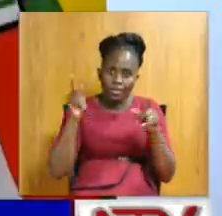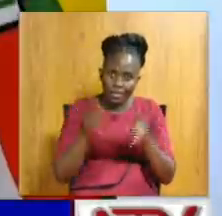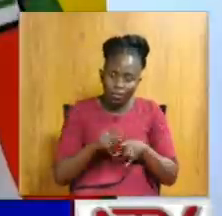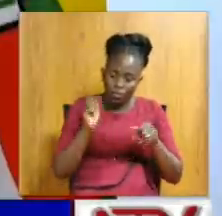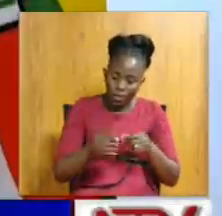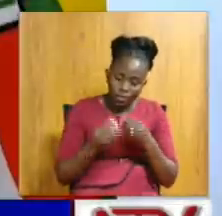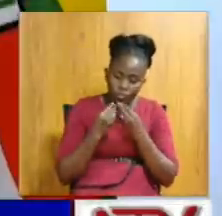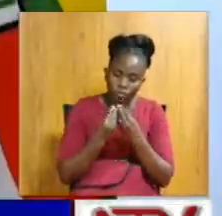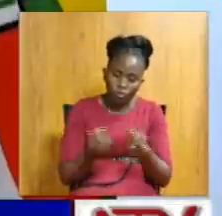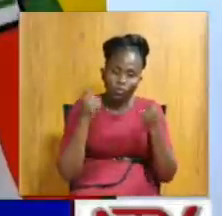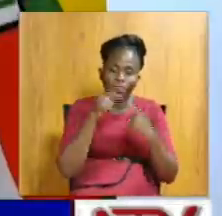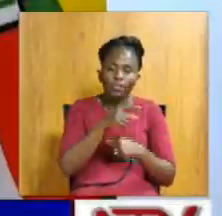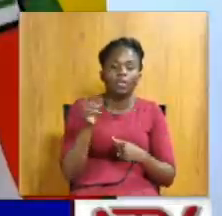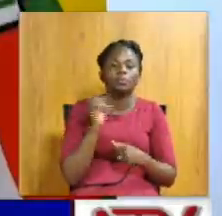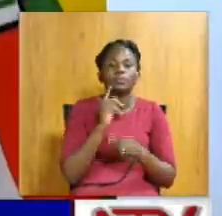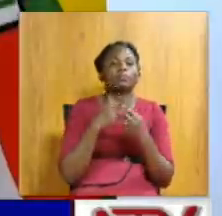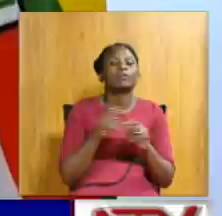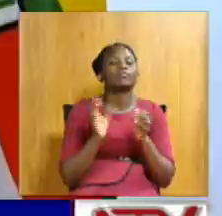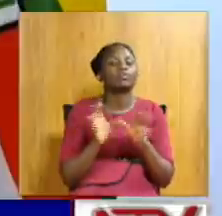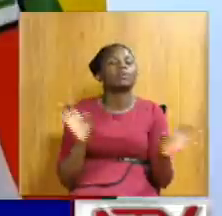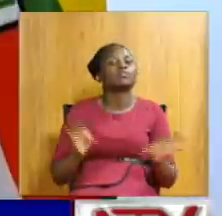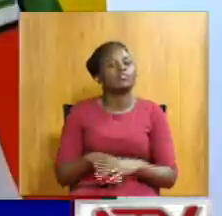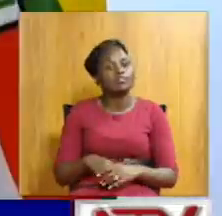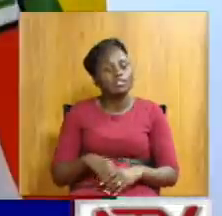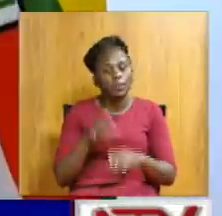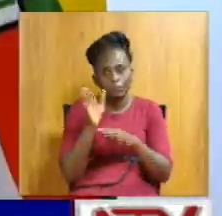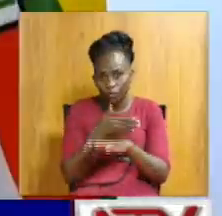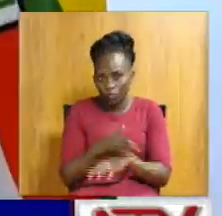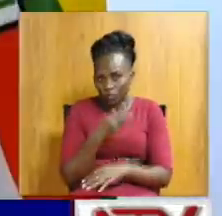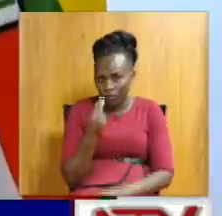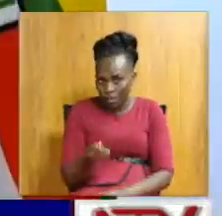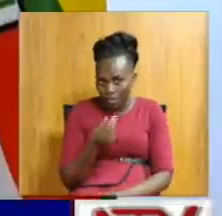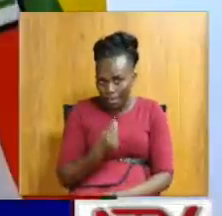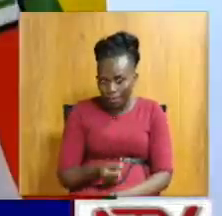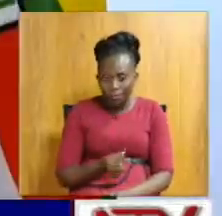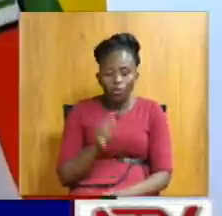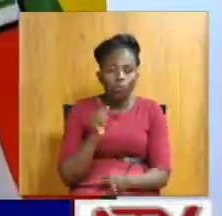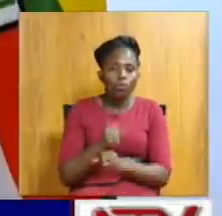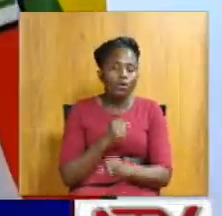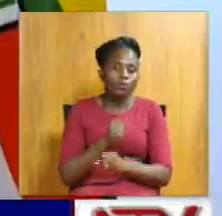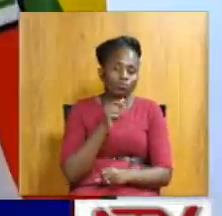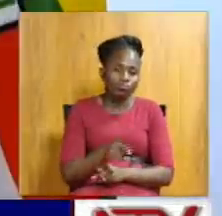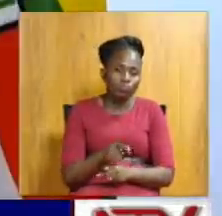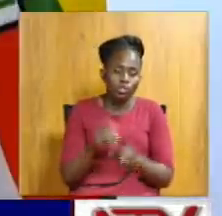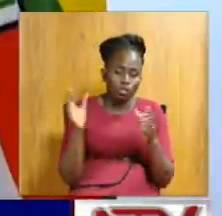them separately. Minister of Finance will work on that group.